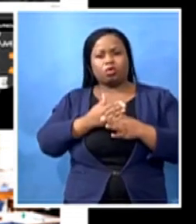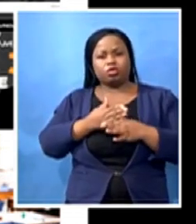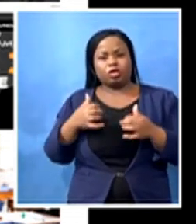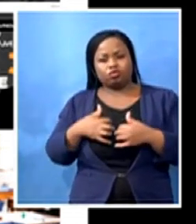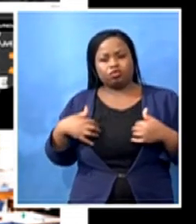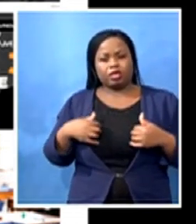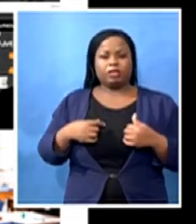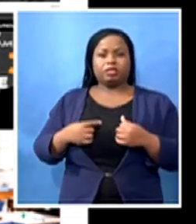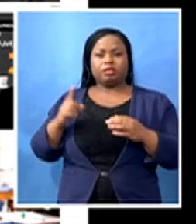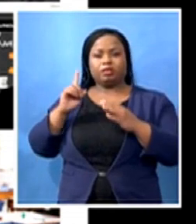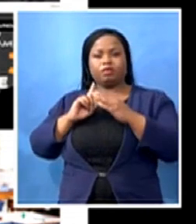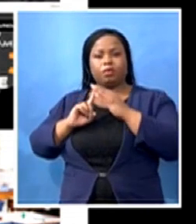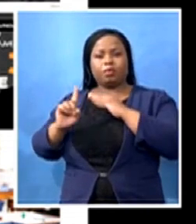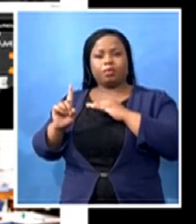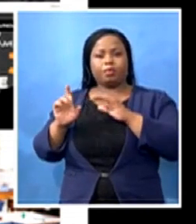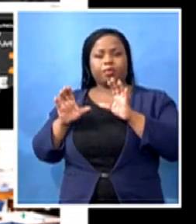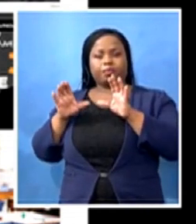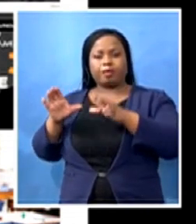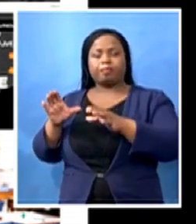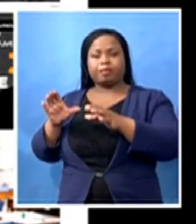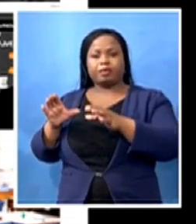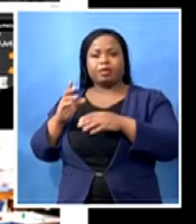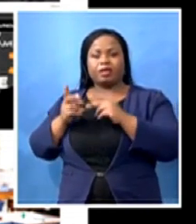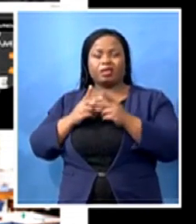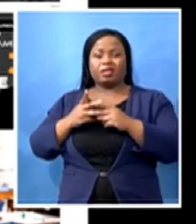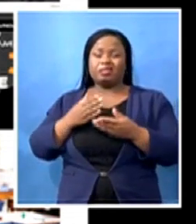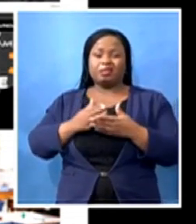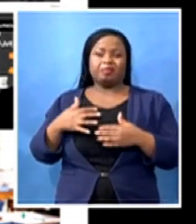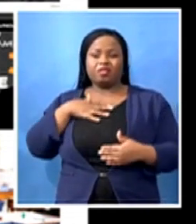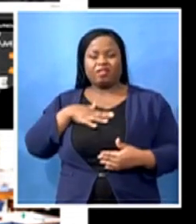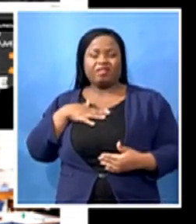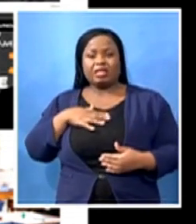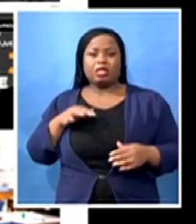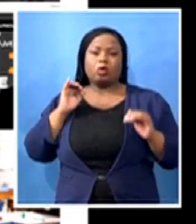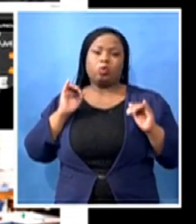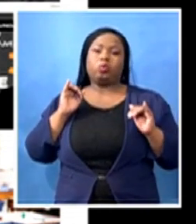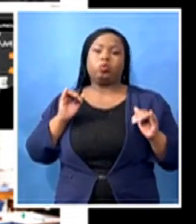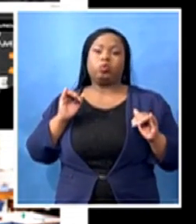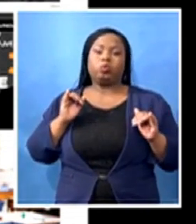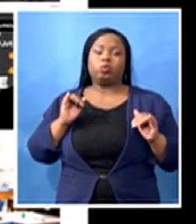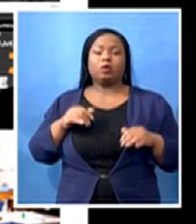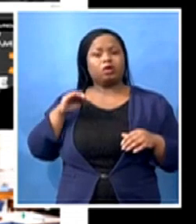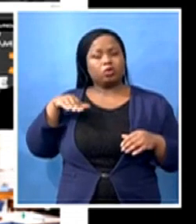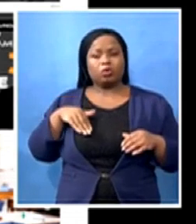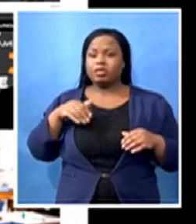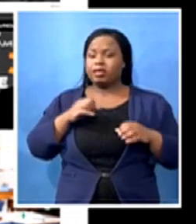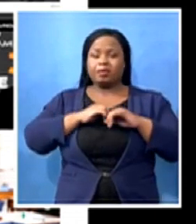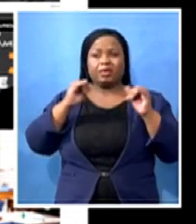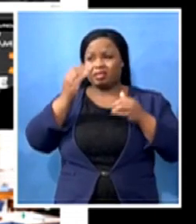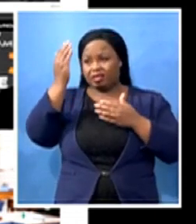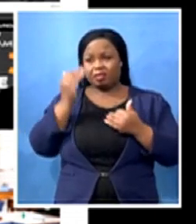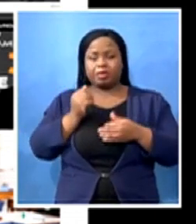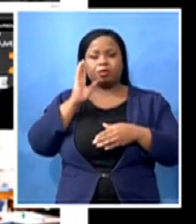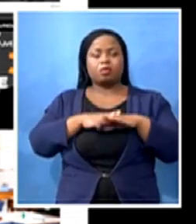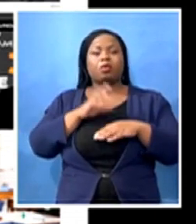somber outlook and the feeling that there's the worst is still yet to hit us. And also that psychological stress,